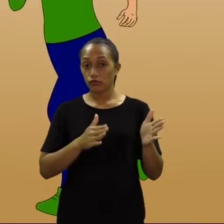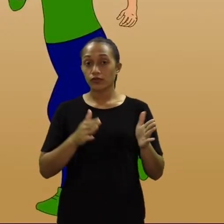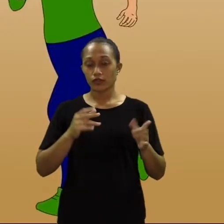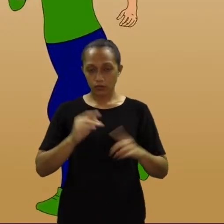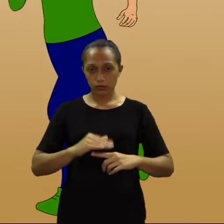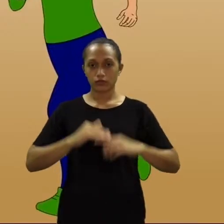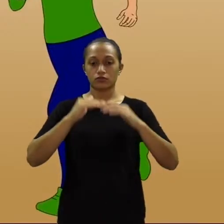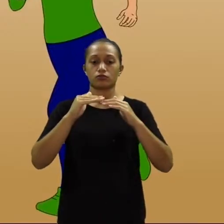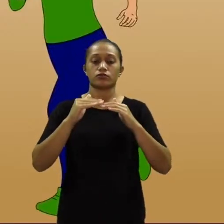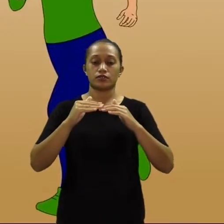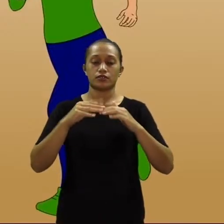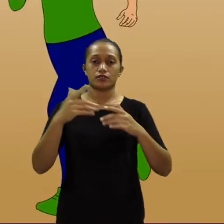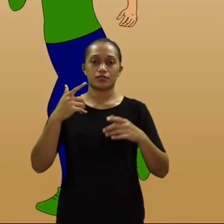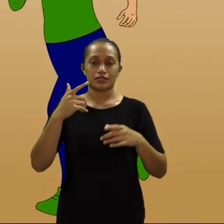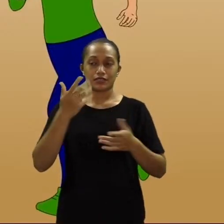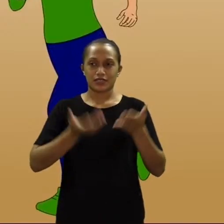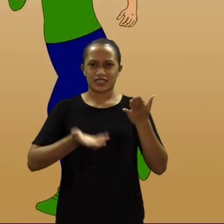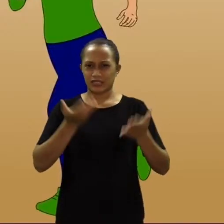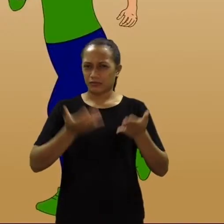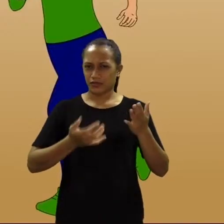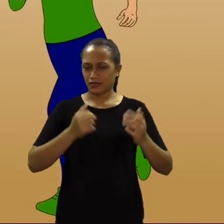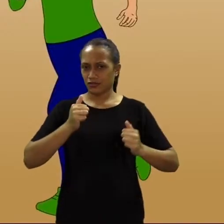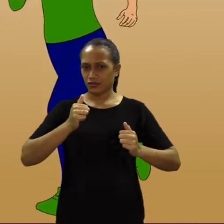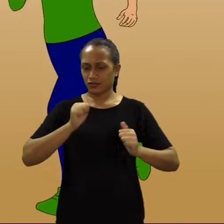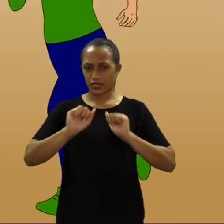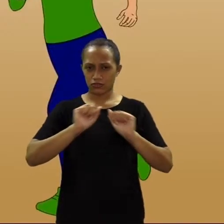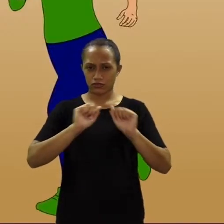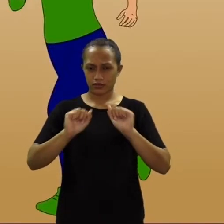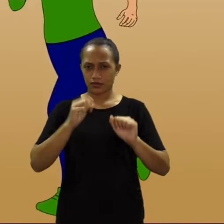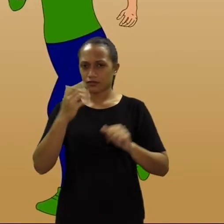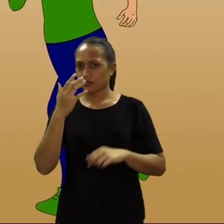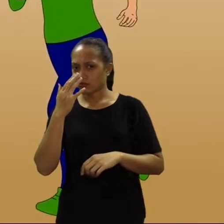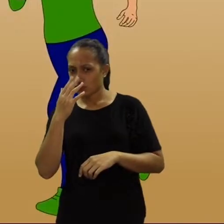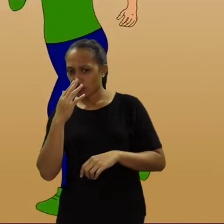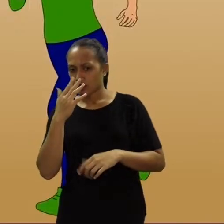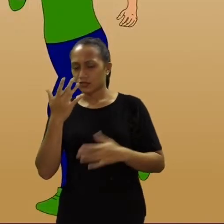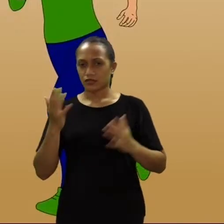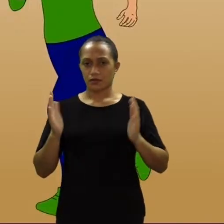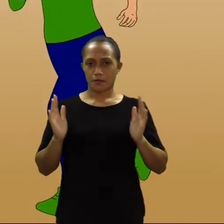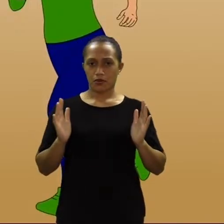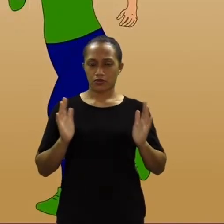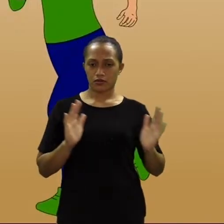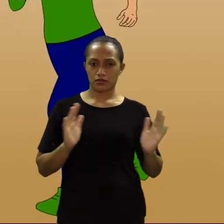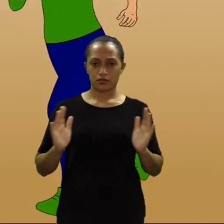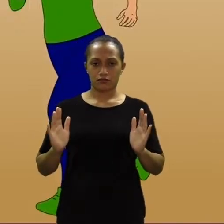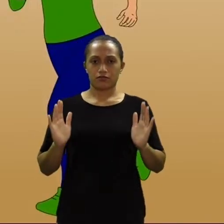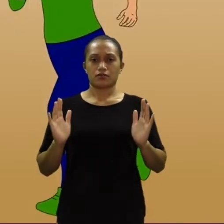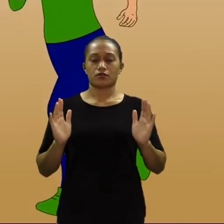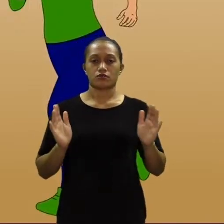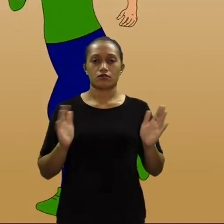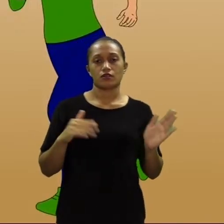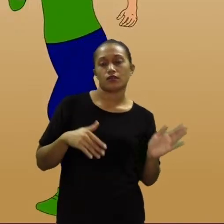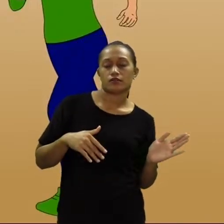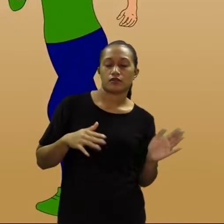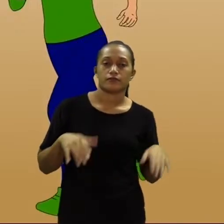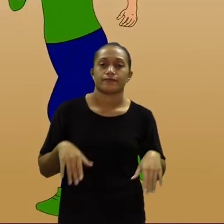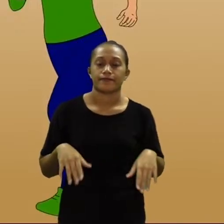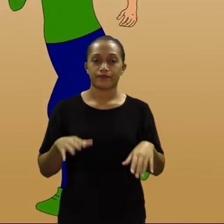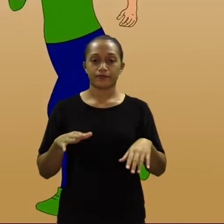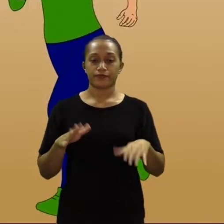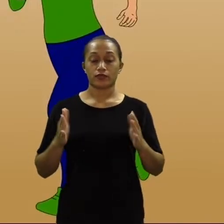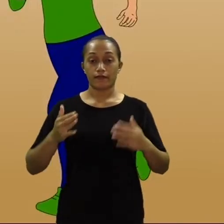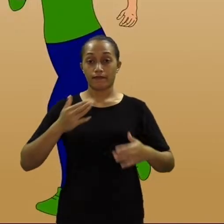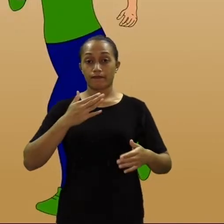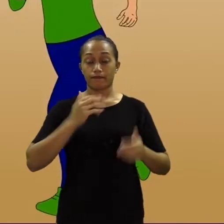rate will vary, depending on the intensity of the exercise, your age, the position your body is in, standing versus lying down, your